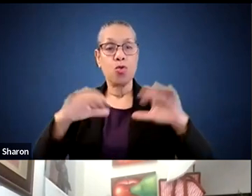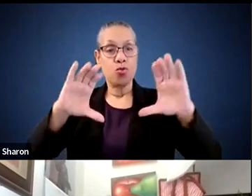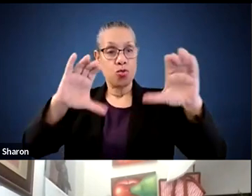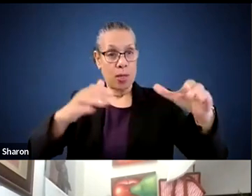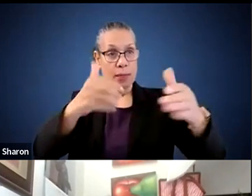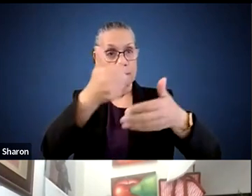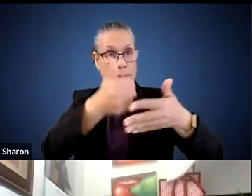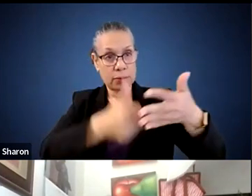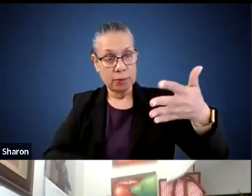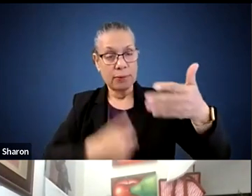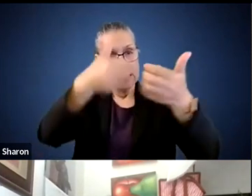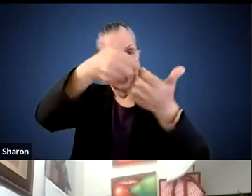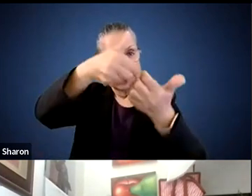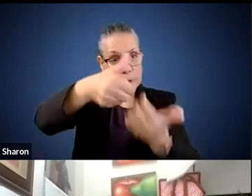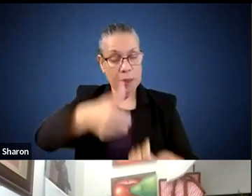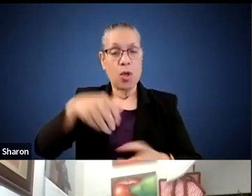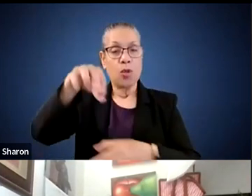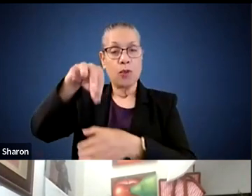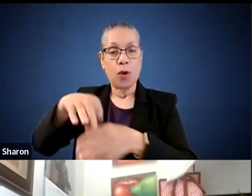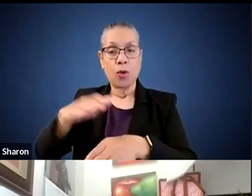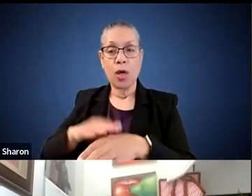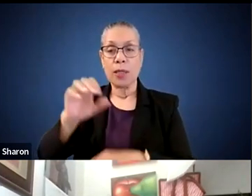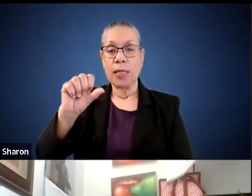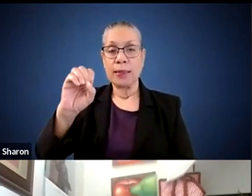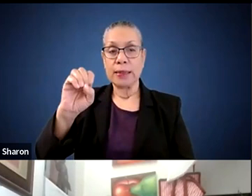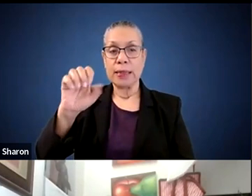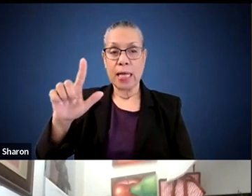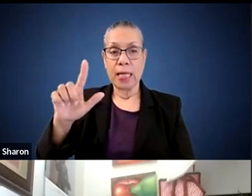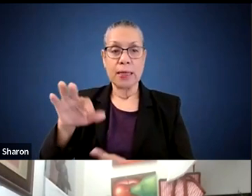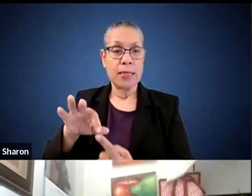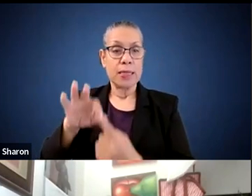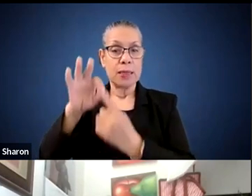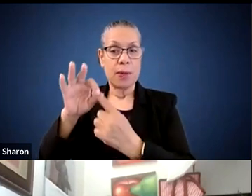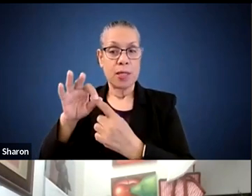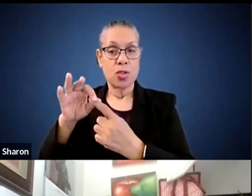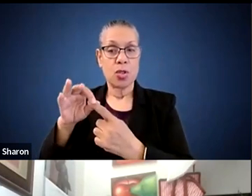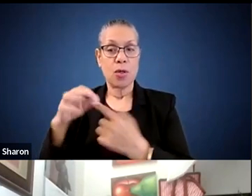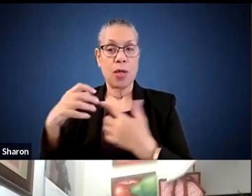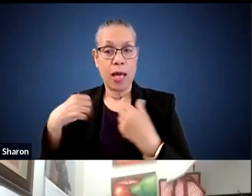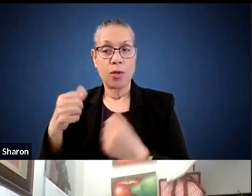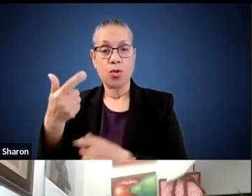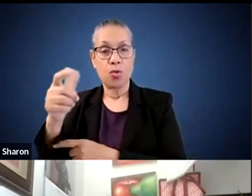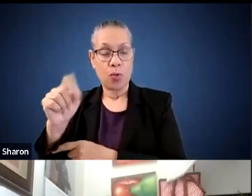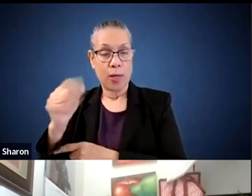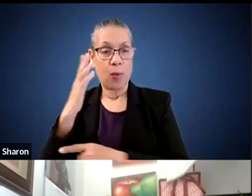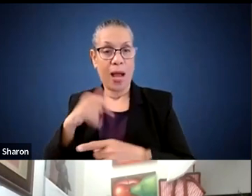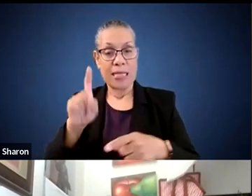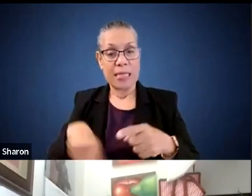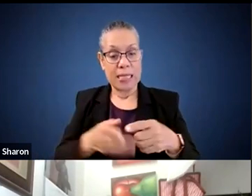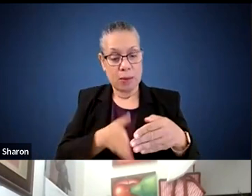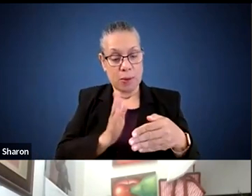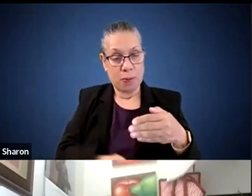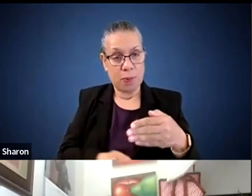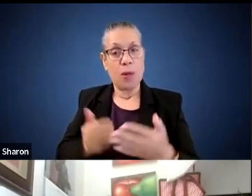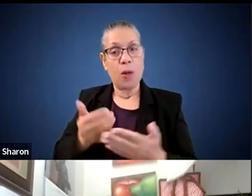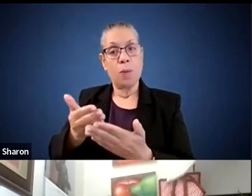on a future date on the SEL mental health Grant because the details needed to be finalized before they are ready to